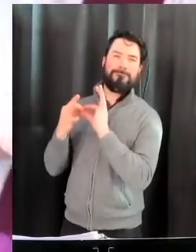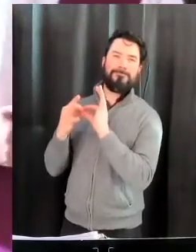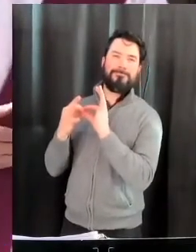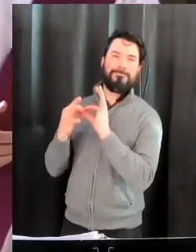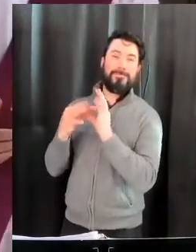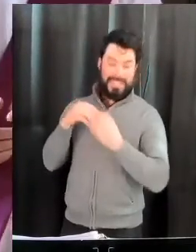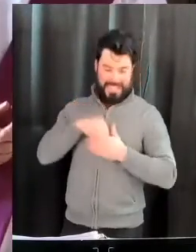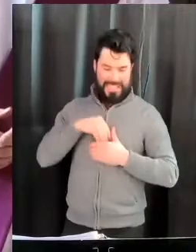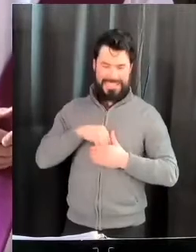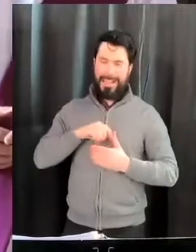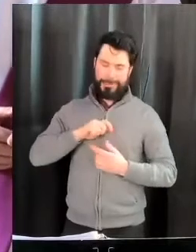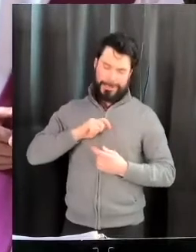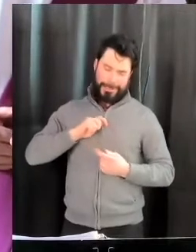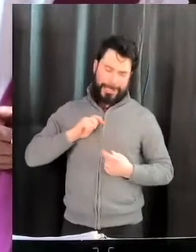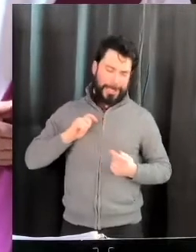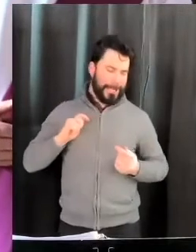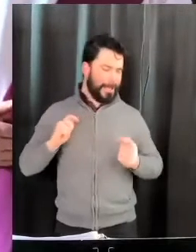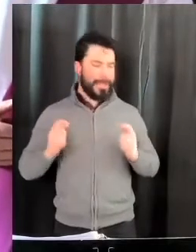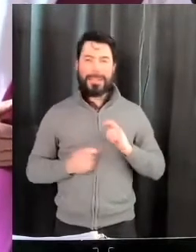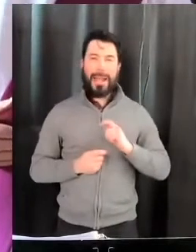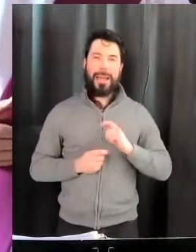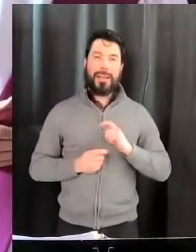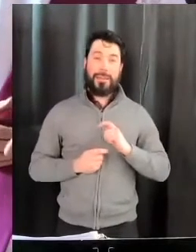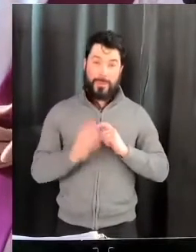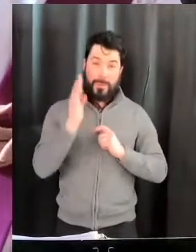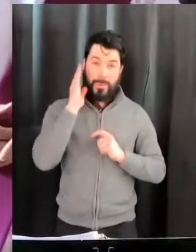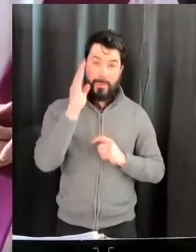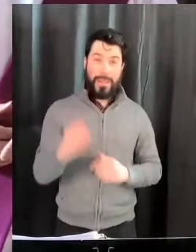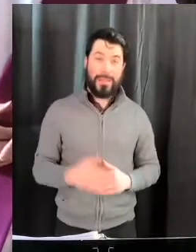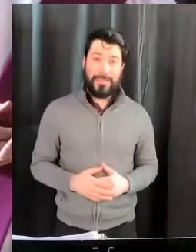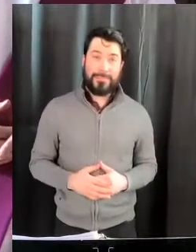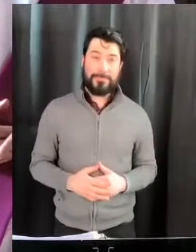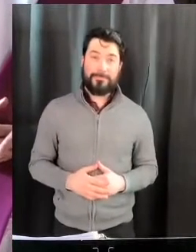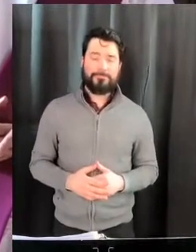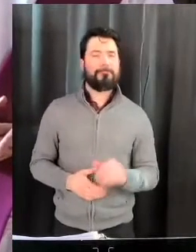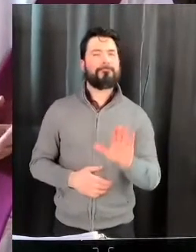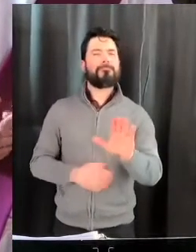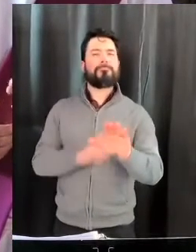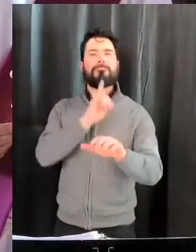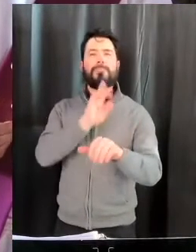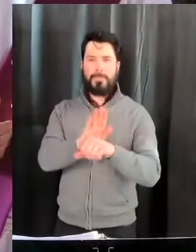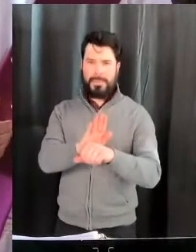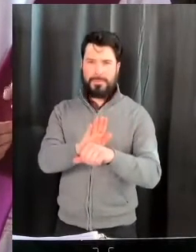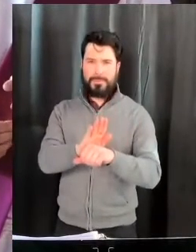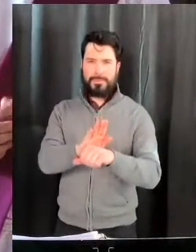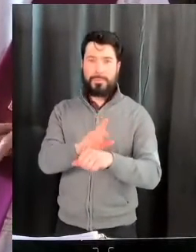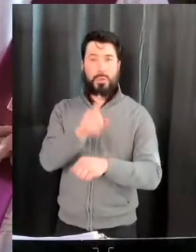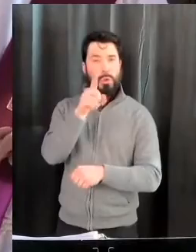And I guarantee, if you stick with it,